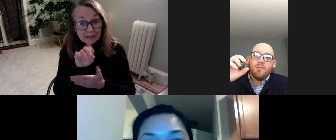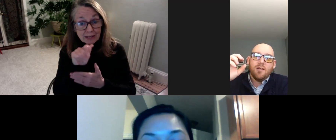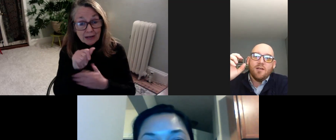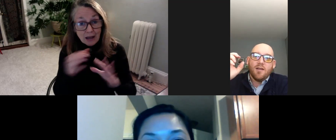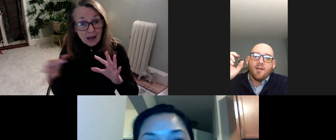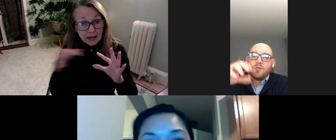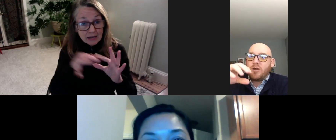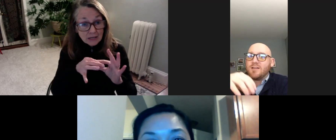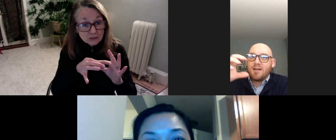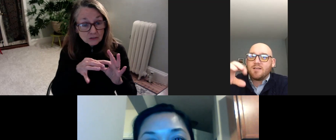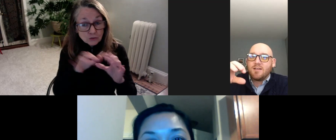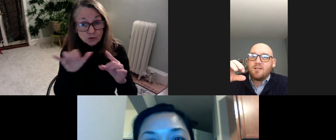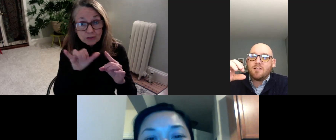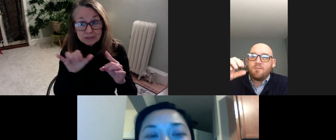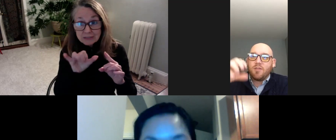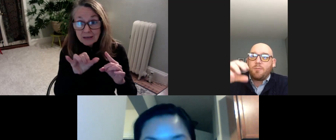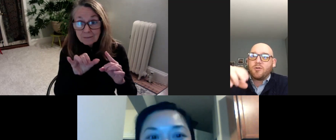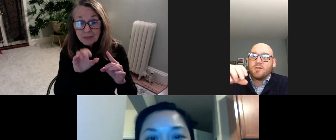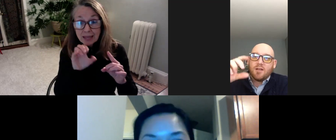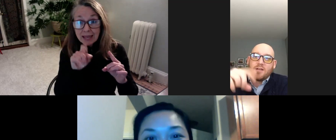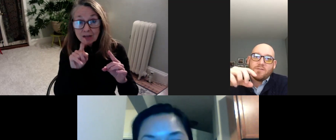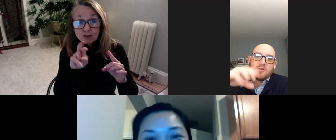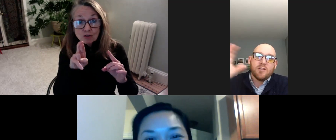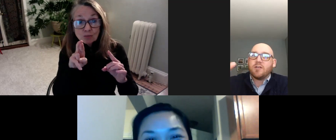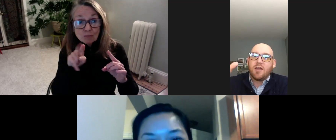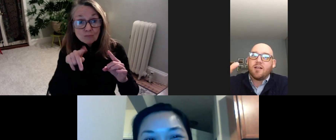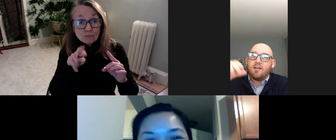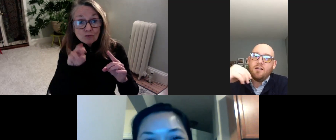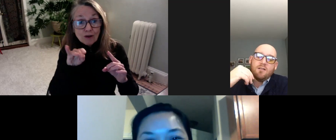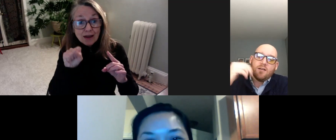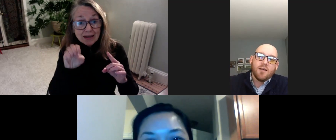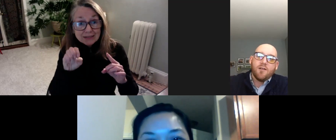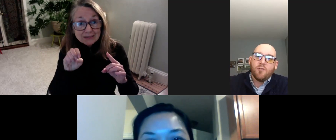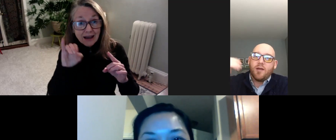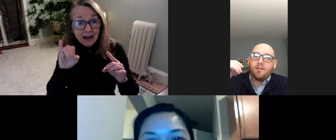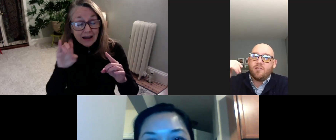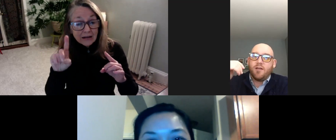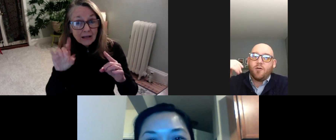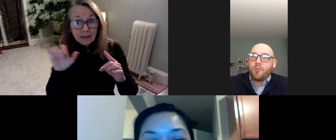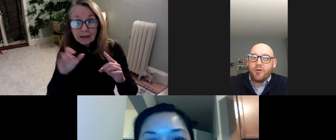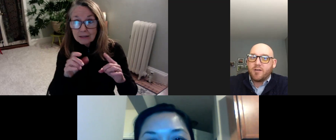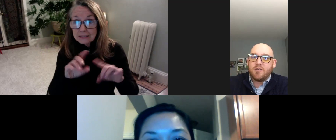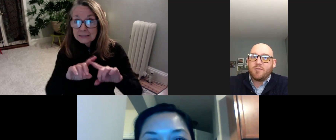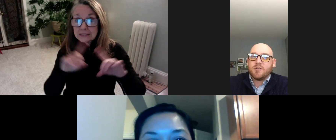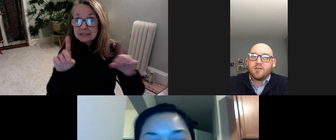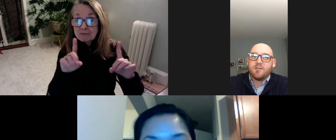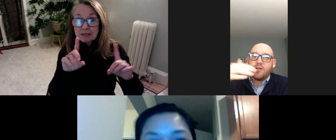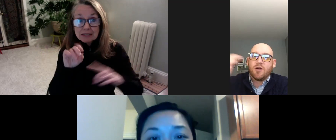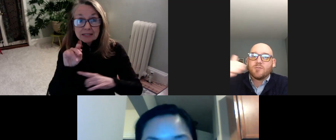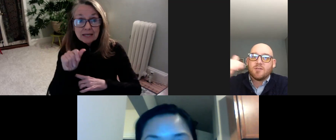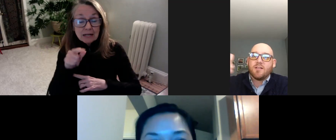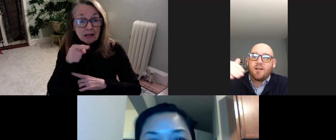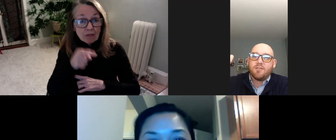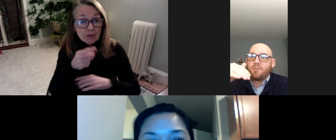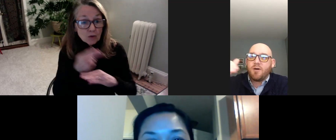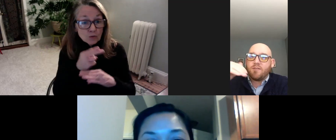same enterprise ID for that person? Like if there are different data, like God forbid they're an opioid user, you can